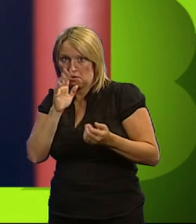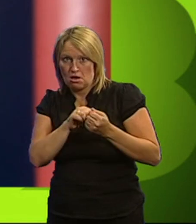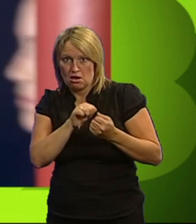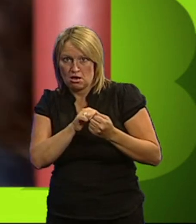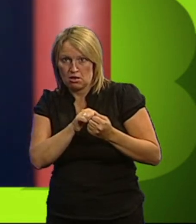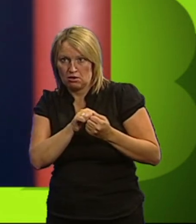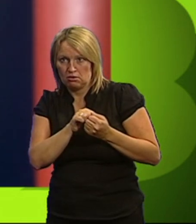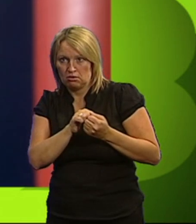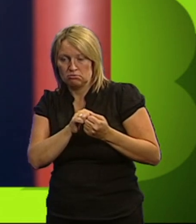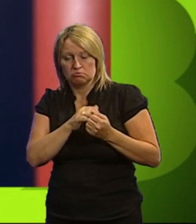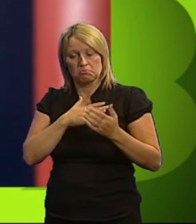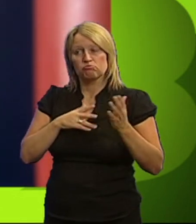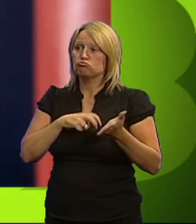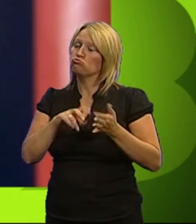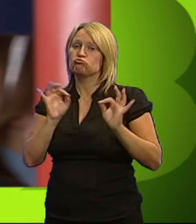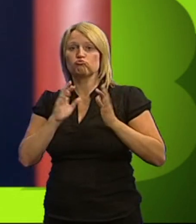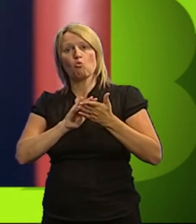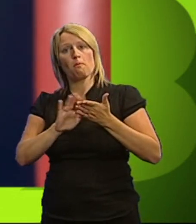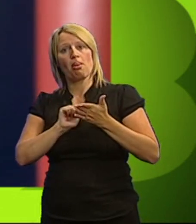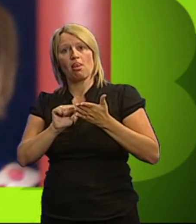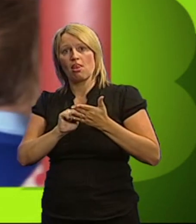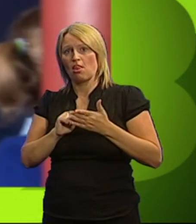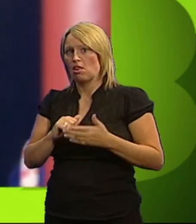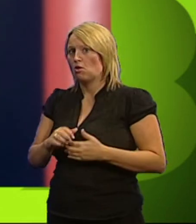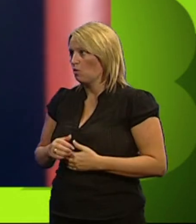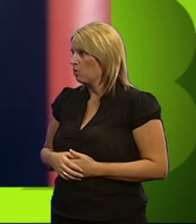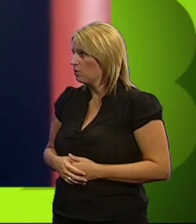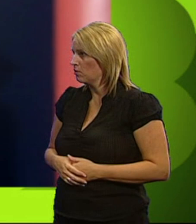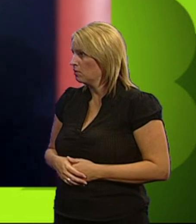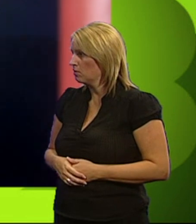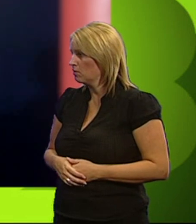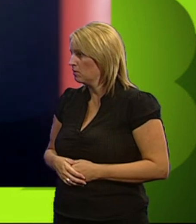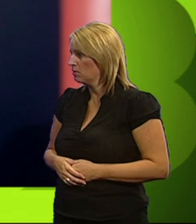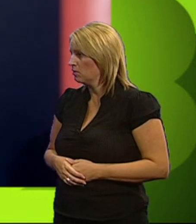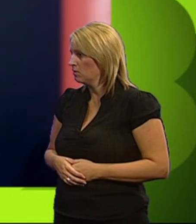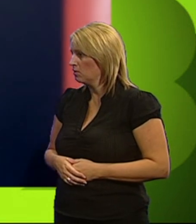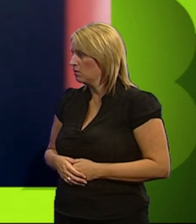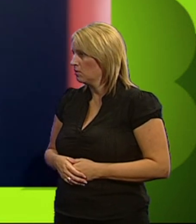remember, act normal. Look who's talking.